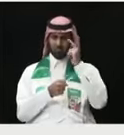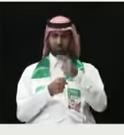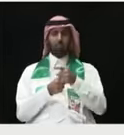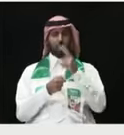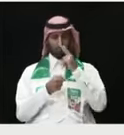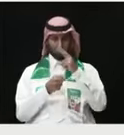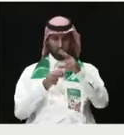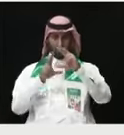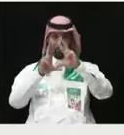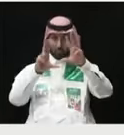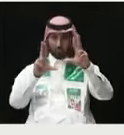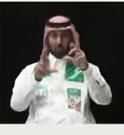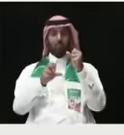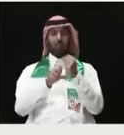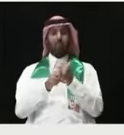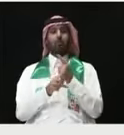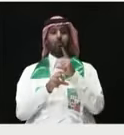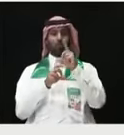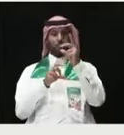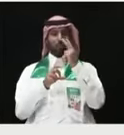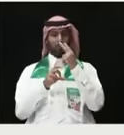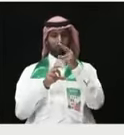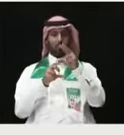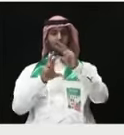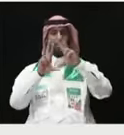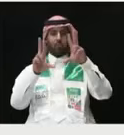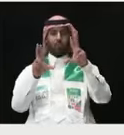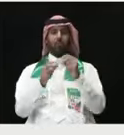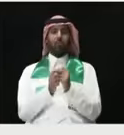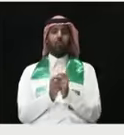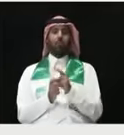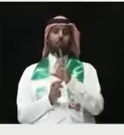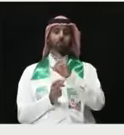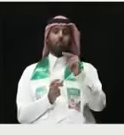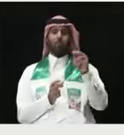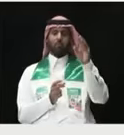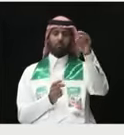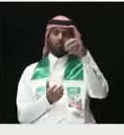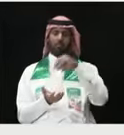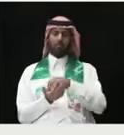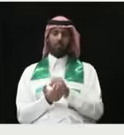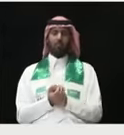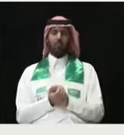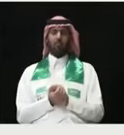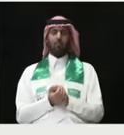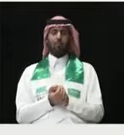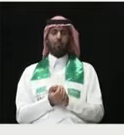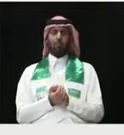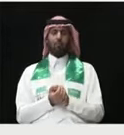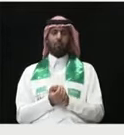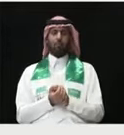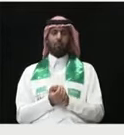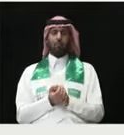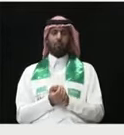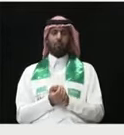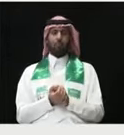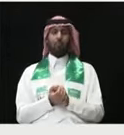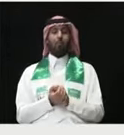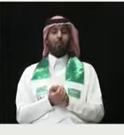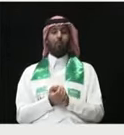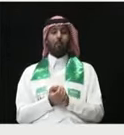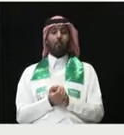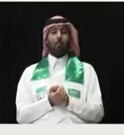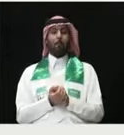watching TV. As easy as that. Just like the as, you will do the was. Okay.